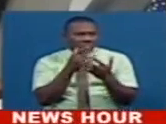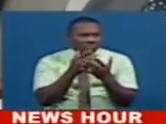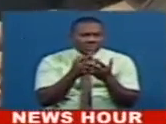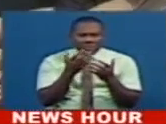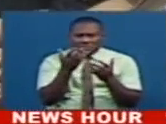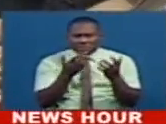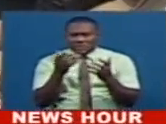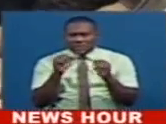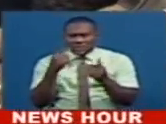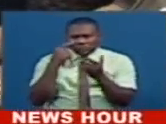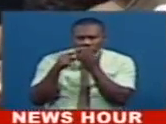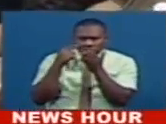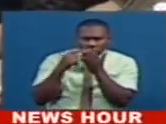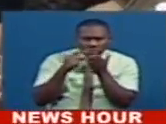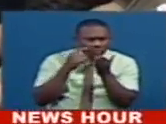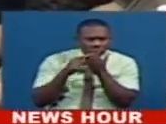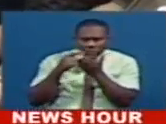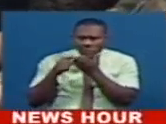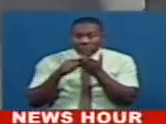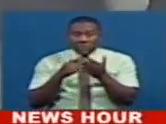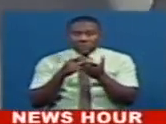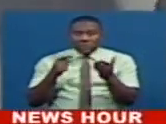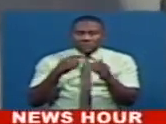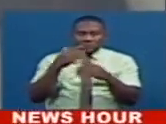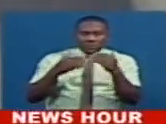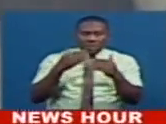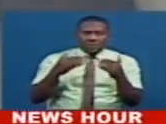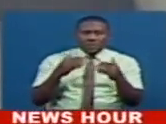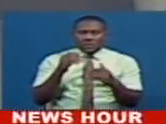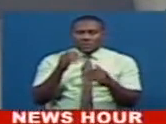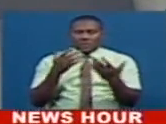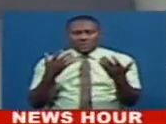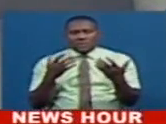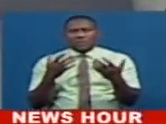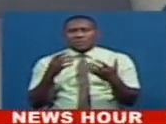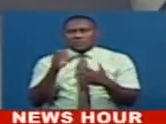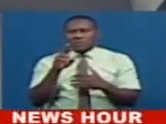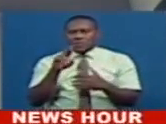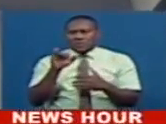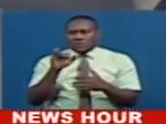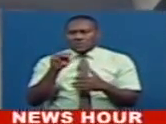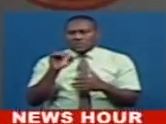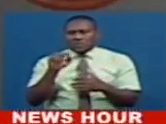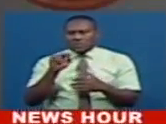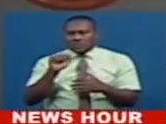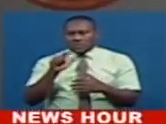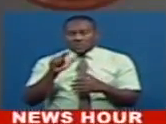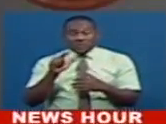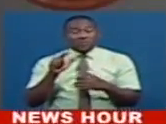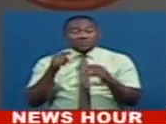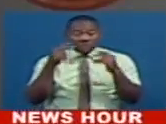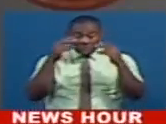electronically access and track the stage, status, and progress of criminal cases from arrest to